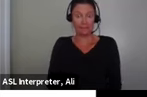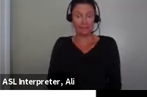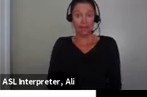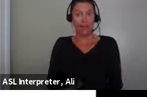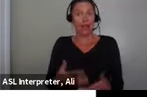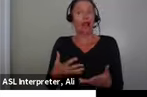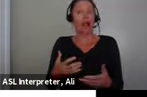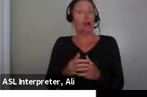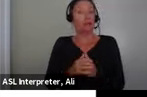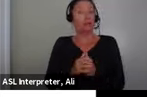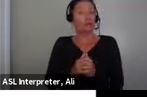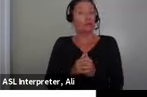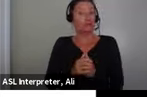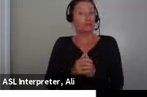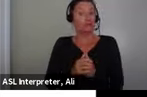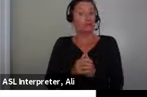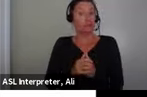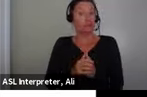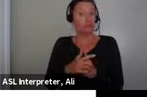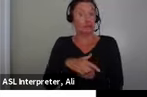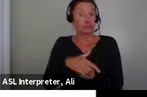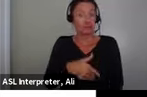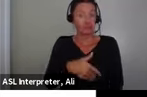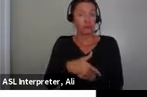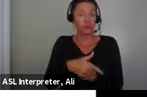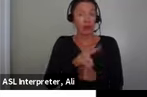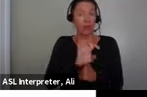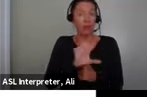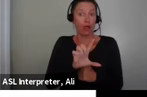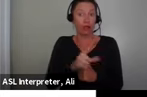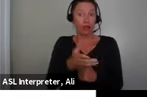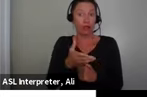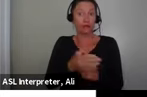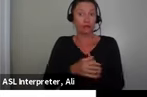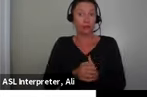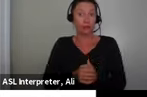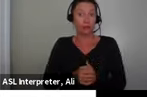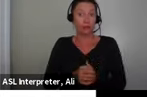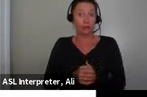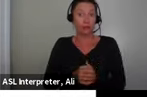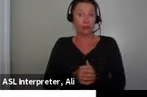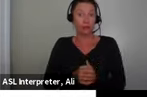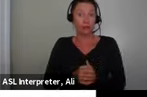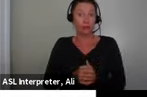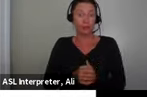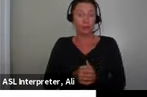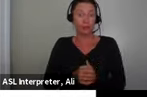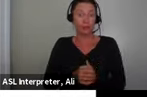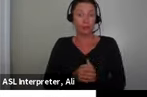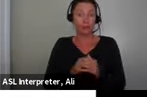I'll direct that question to Will of David J. Powers and Associates.